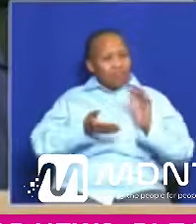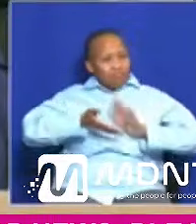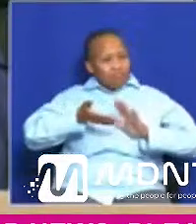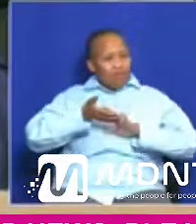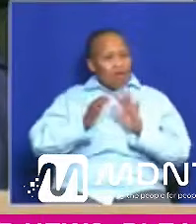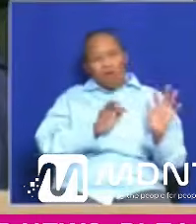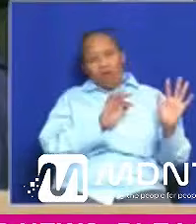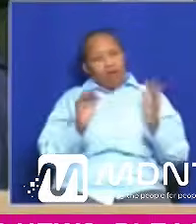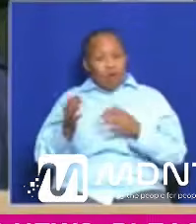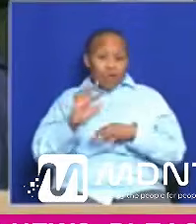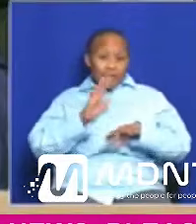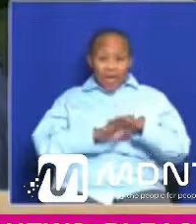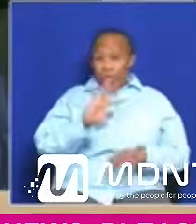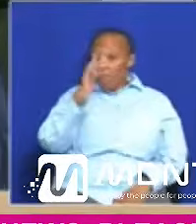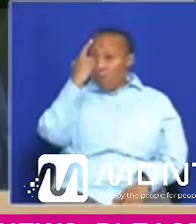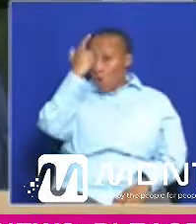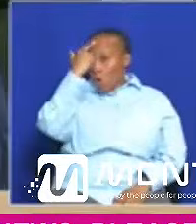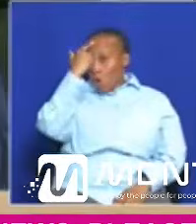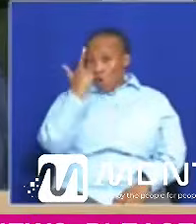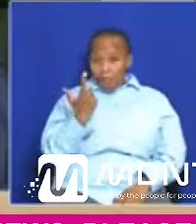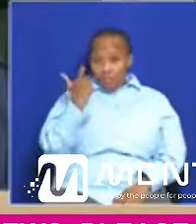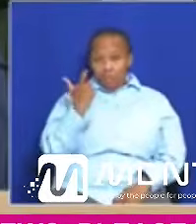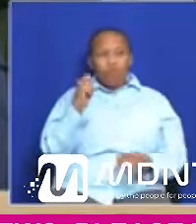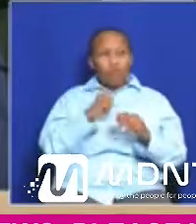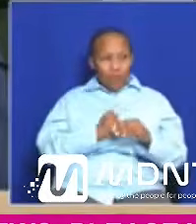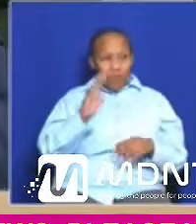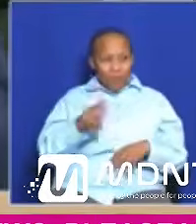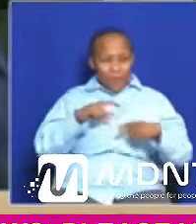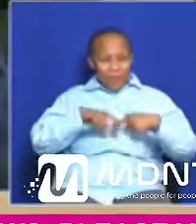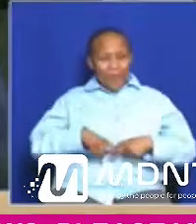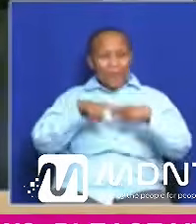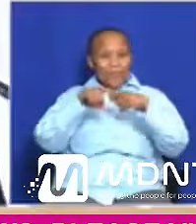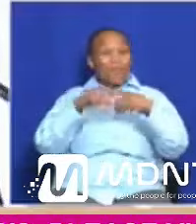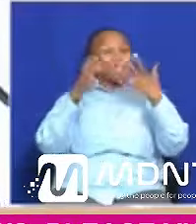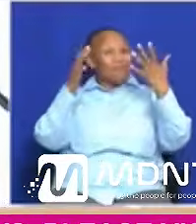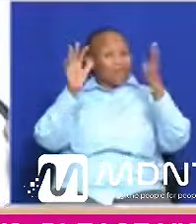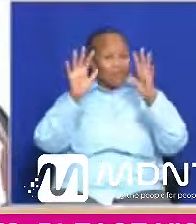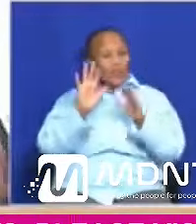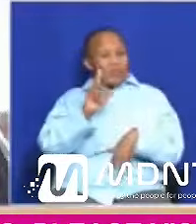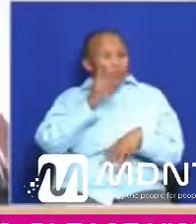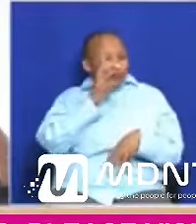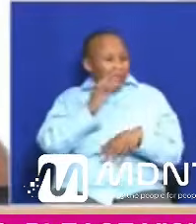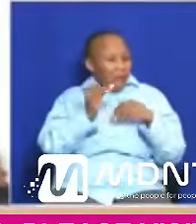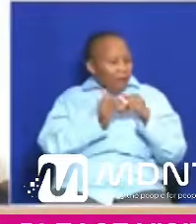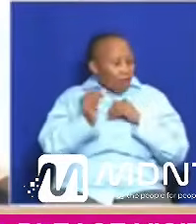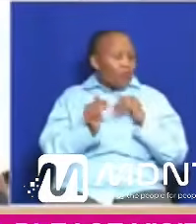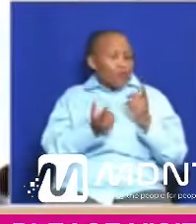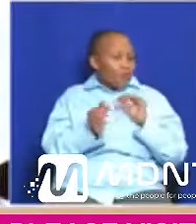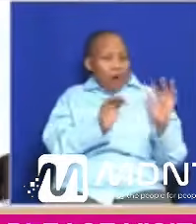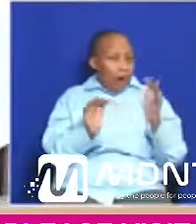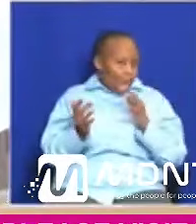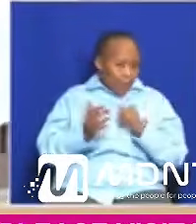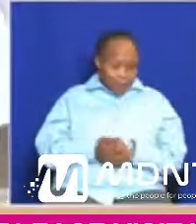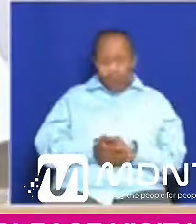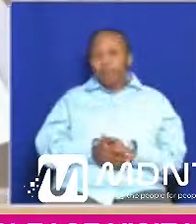do whatever you want with your client. Let's continue, Thank you, Chair. And I think just for the record,